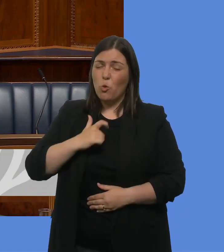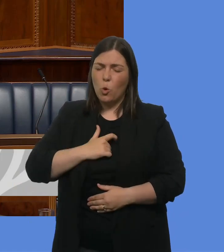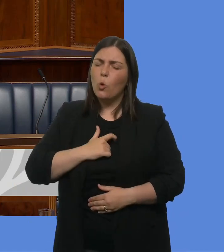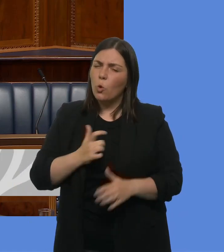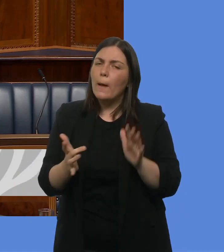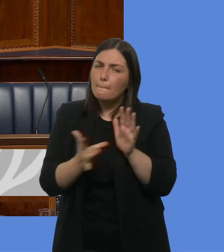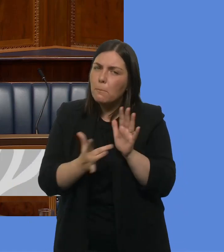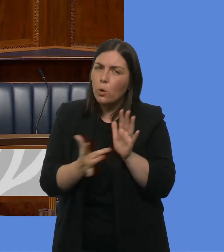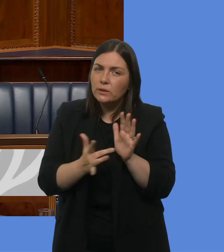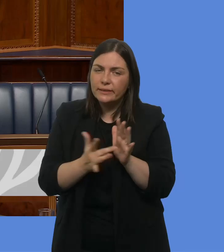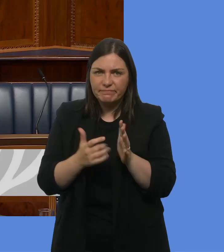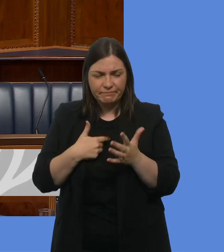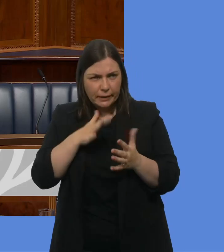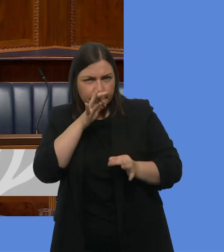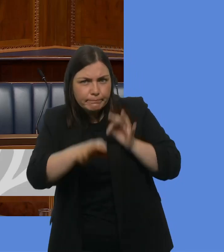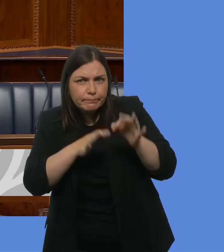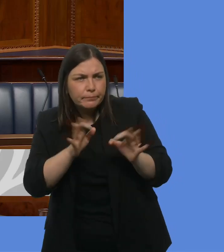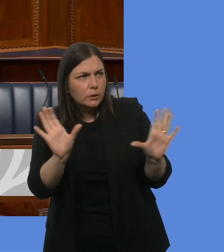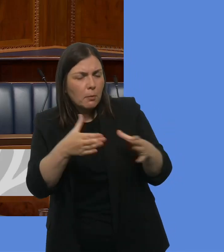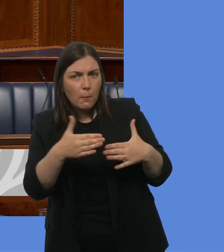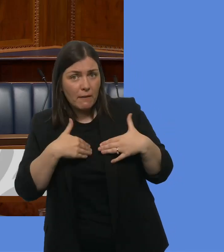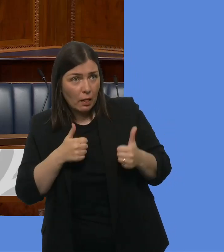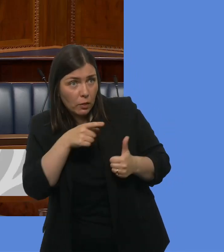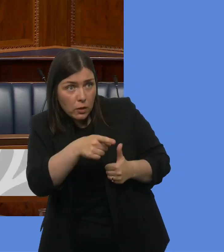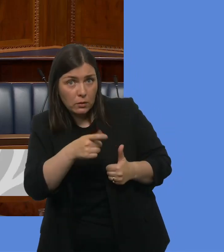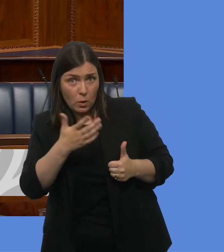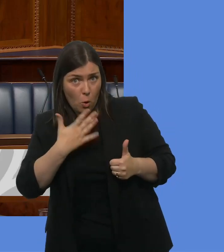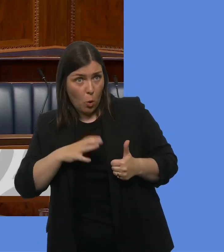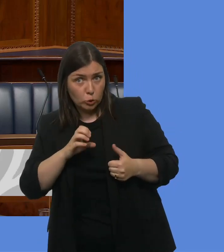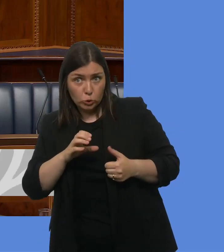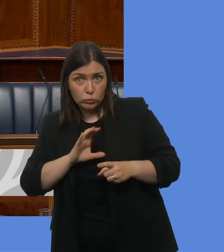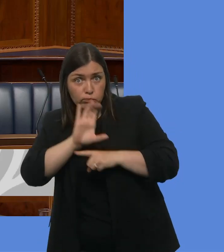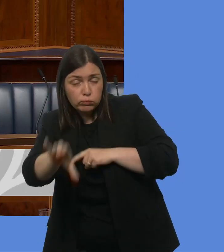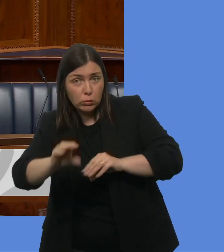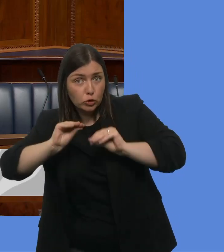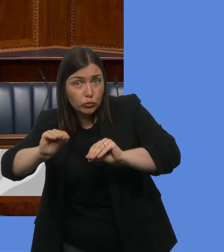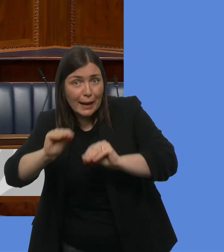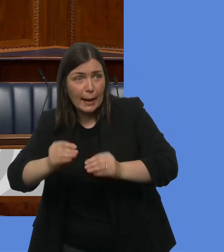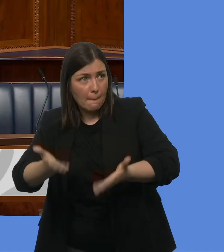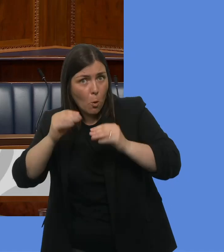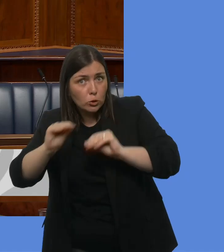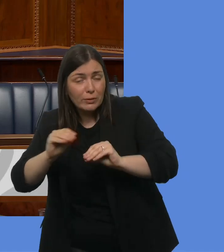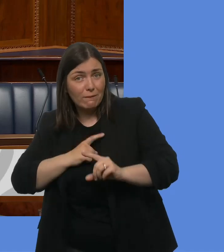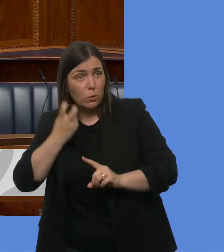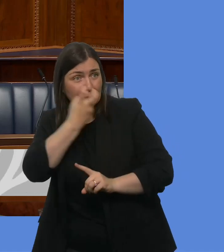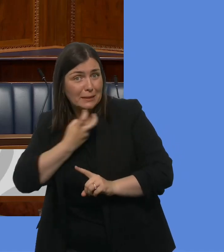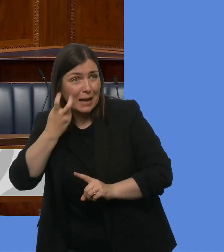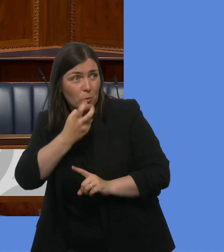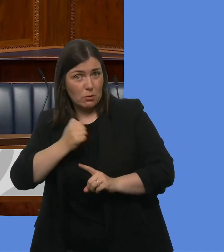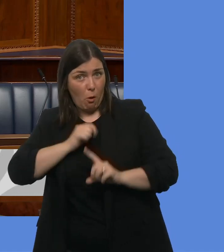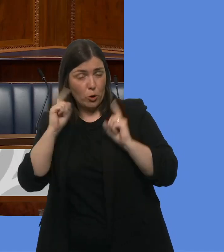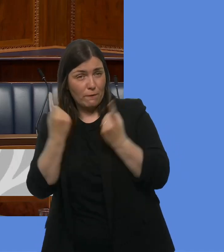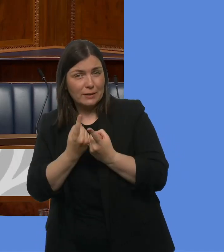improve training and provide more training places for speech and language therapists in our local universities. More broadly, we need a collaborative approach